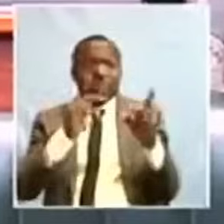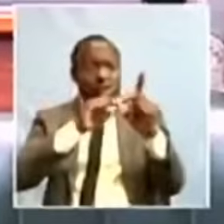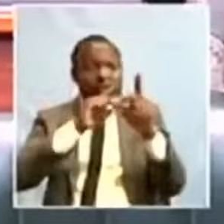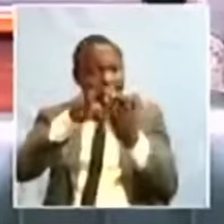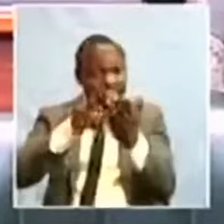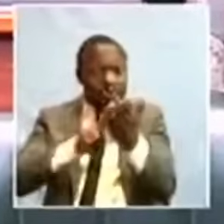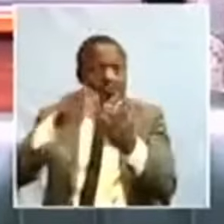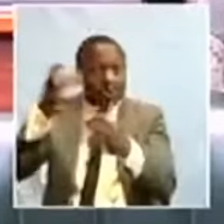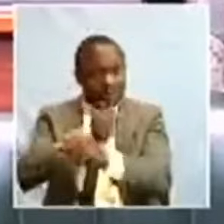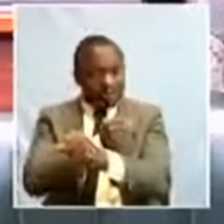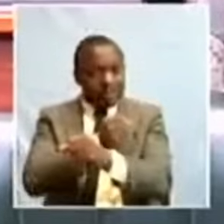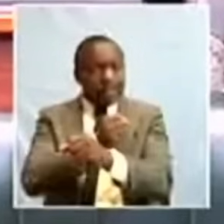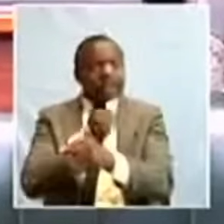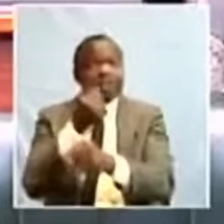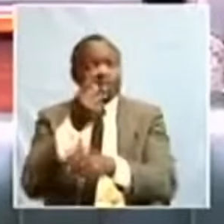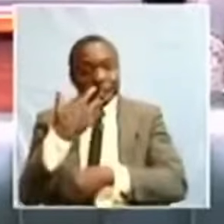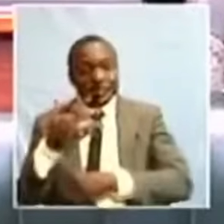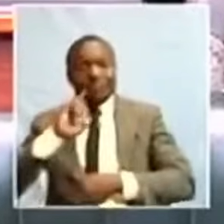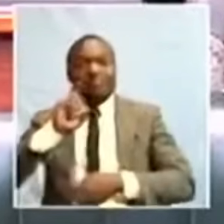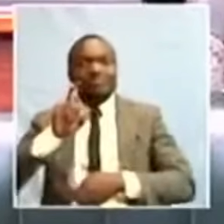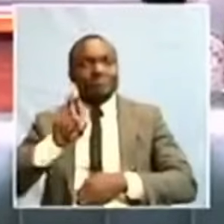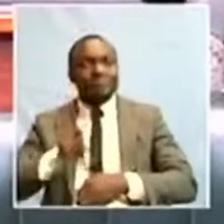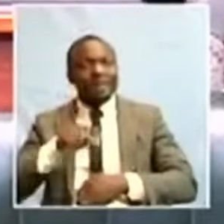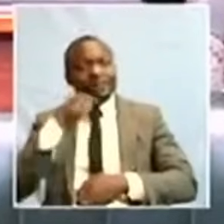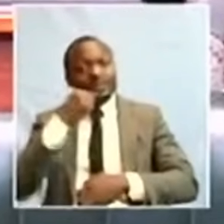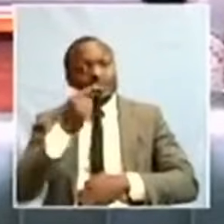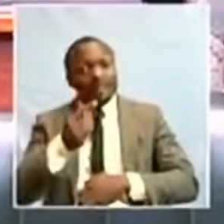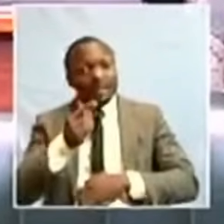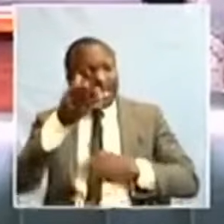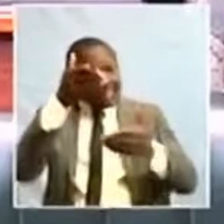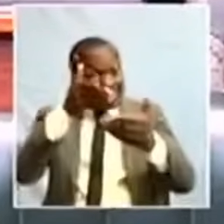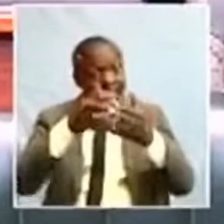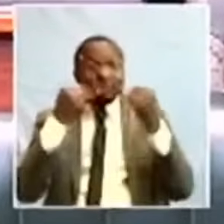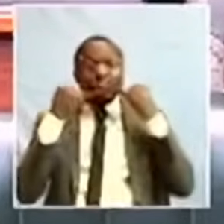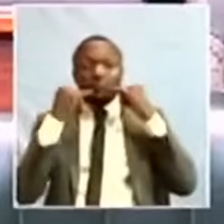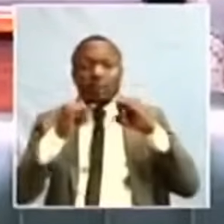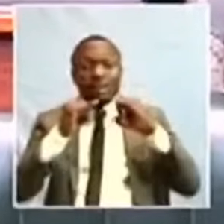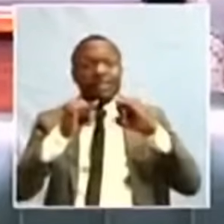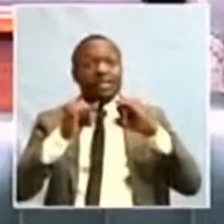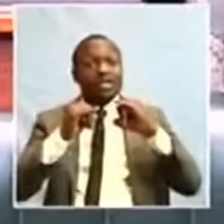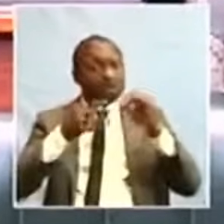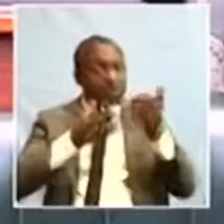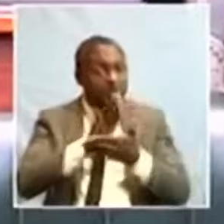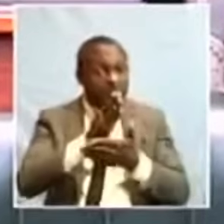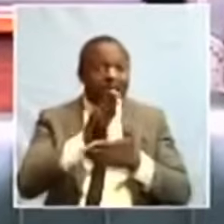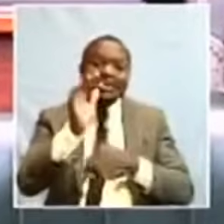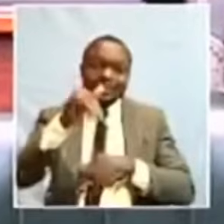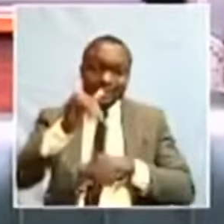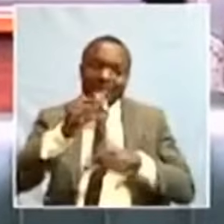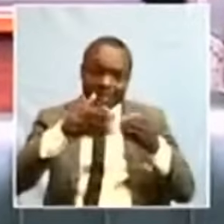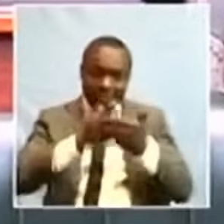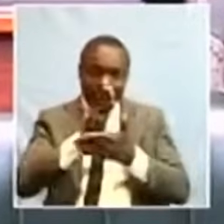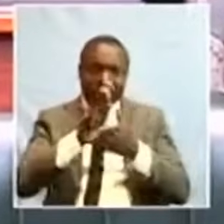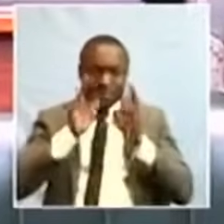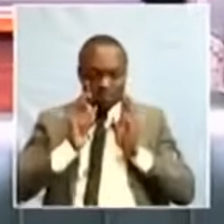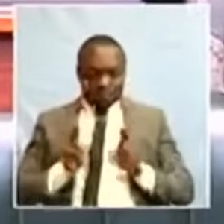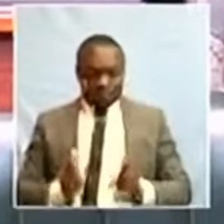get. One thing we have to say, whether this information is reliable, yes, it is